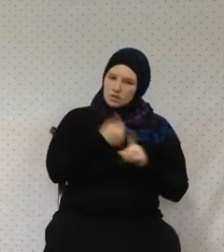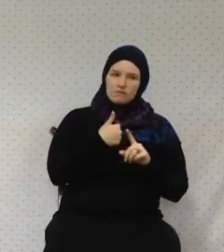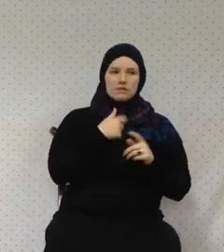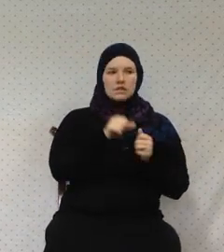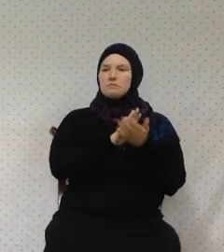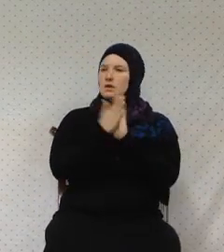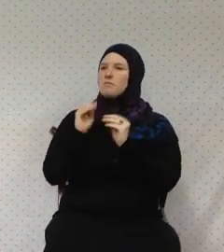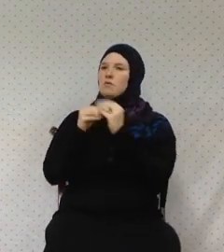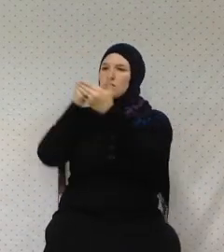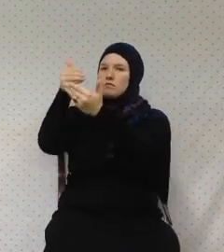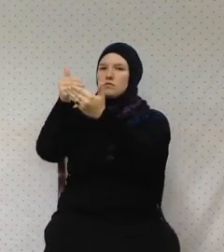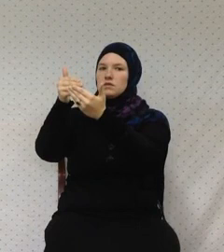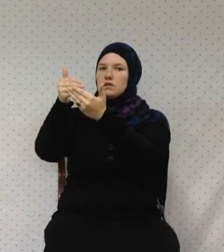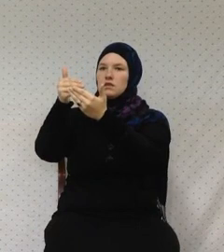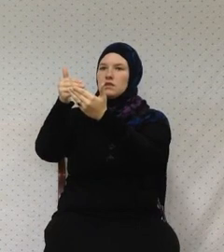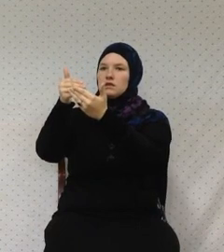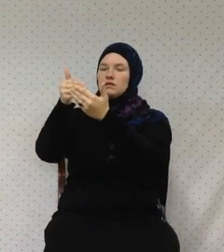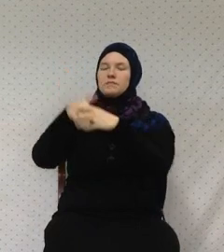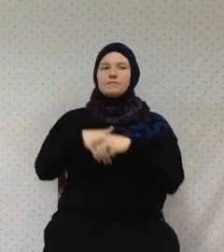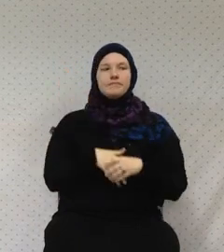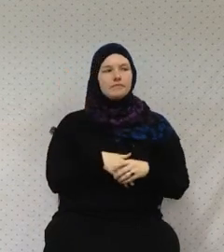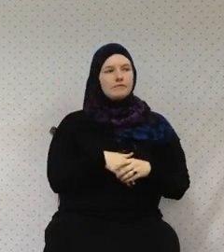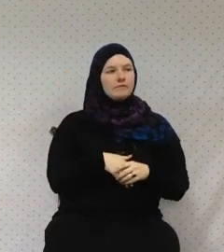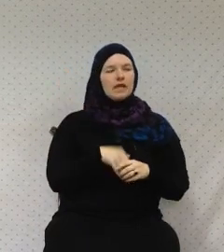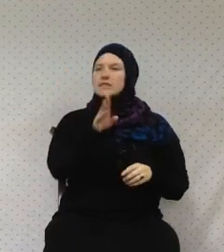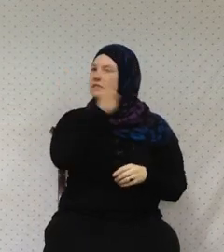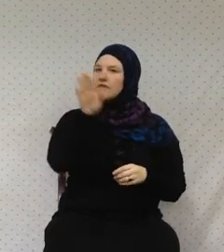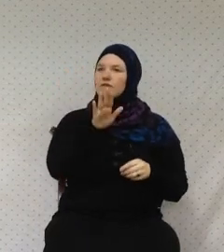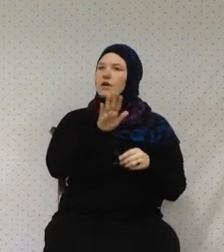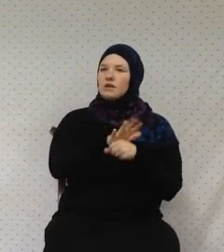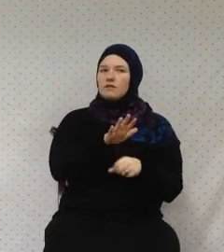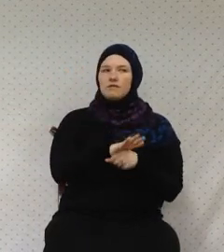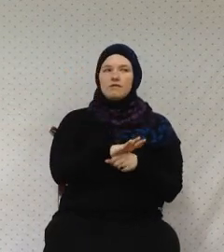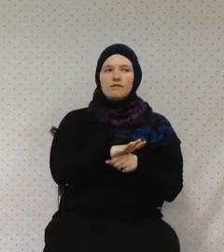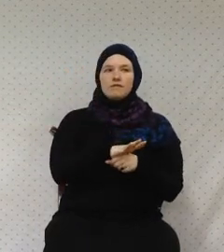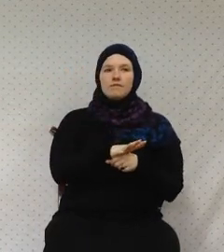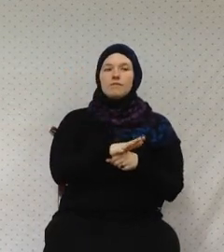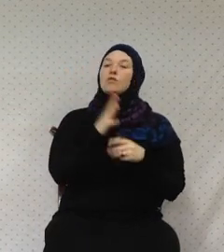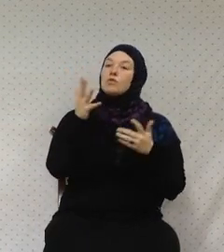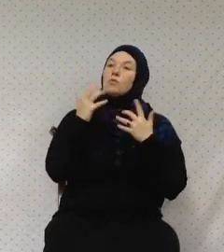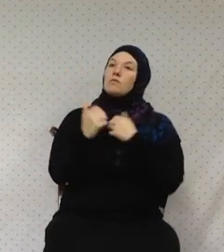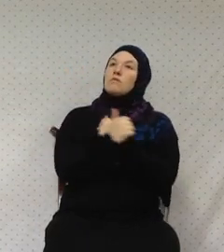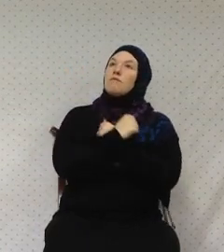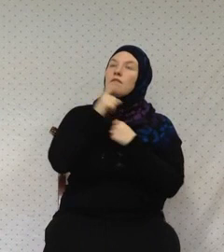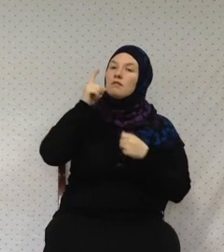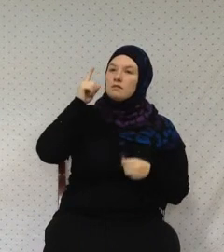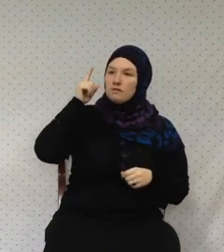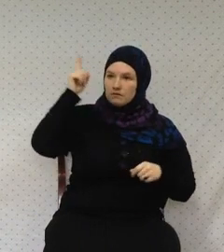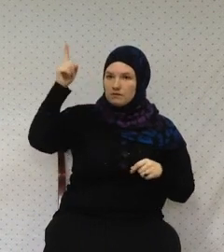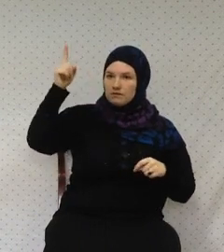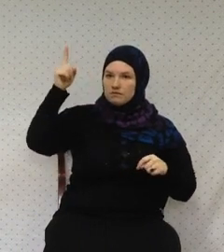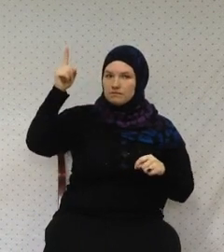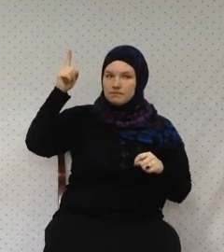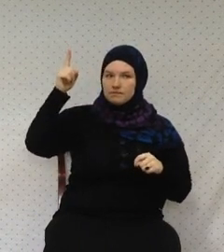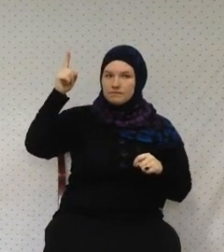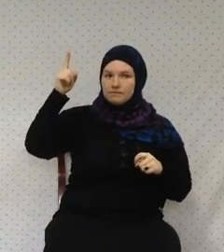it is enough to be close to Allah. If you want to embrace Allah, is there a distance that